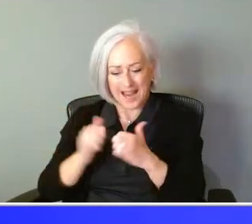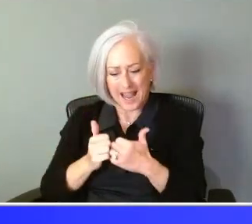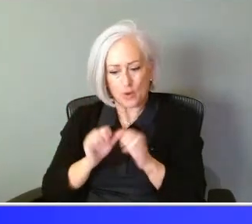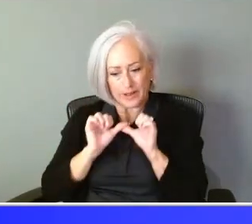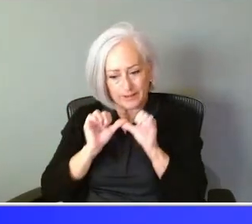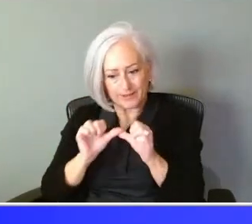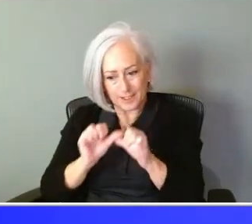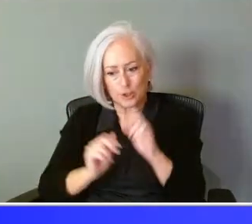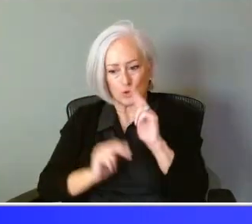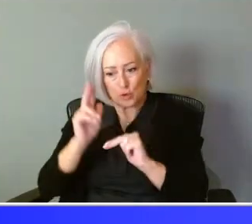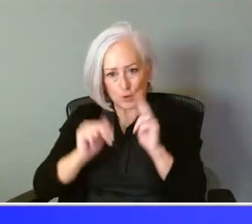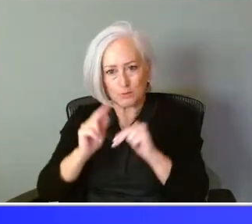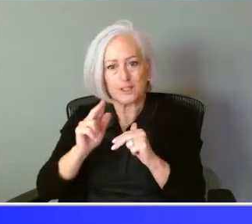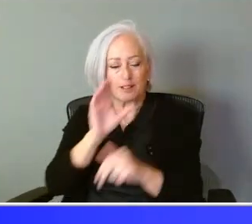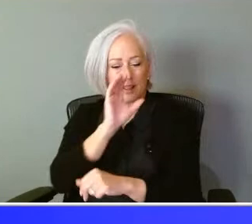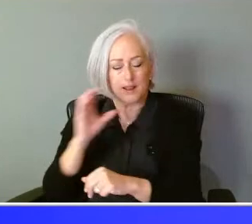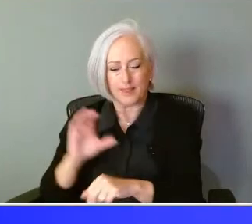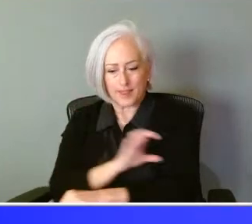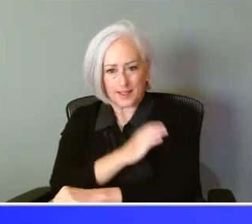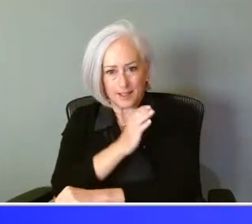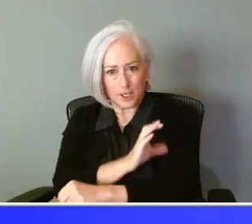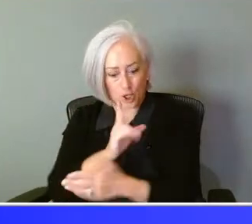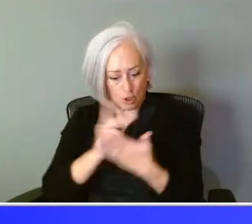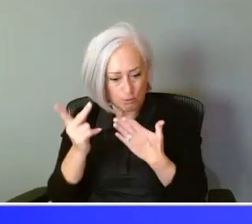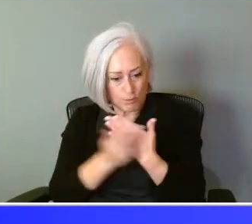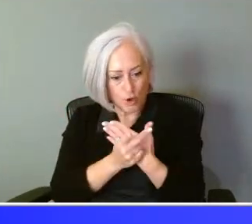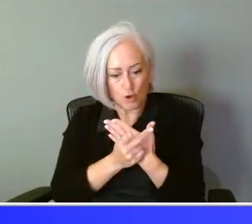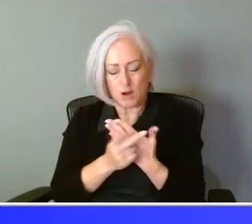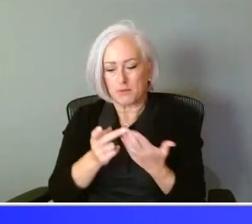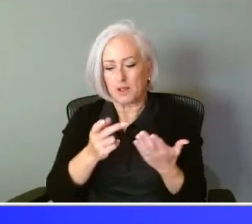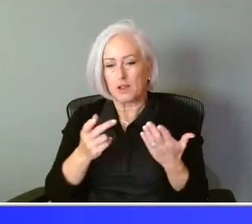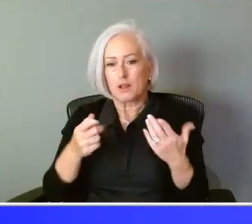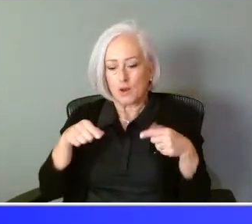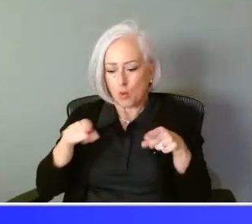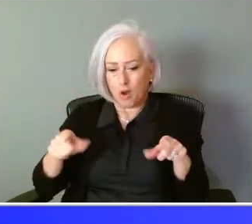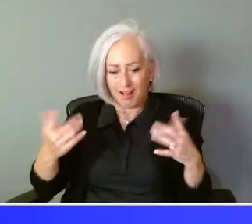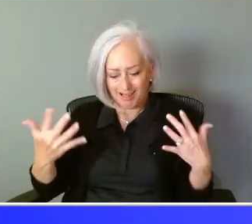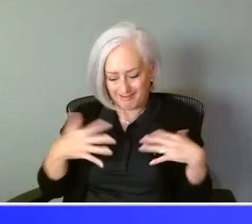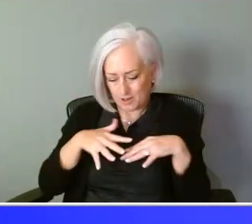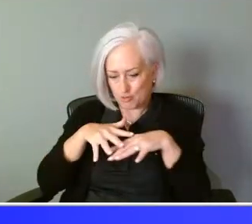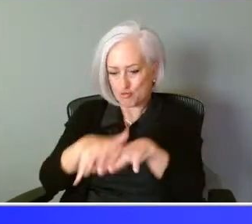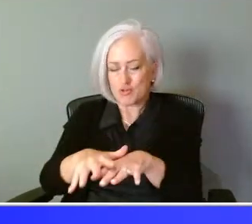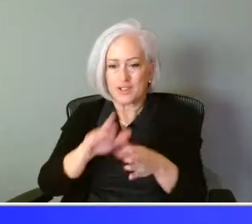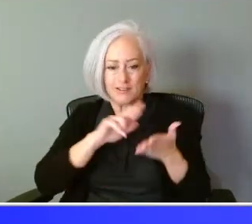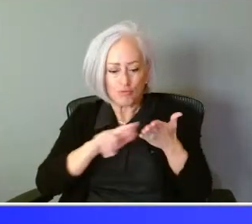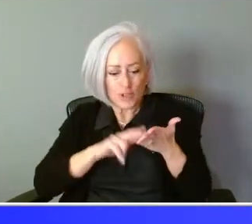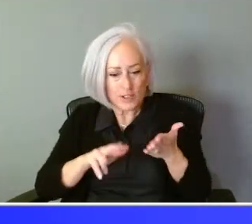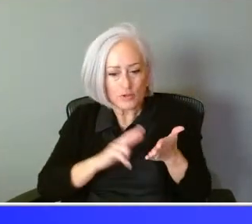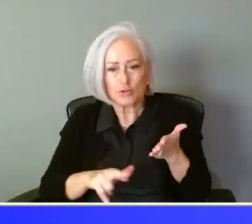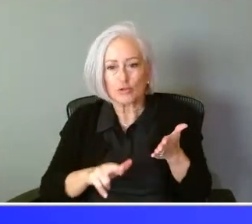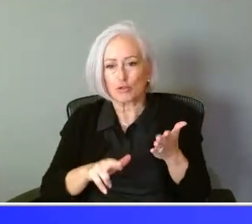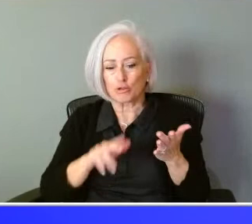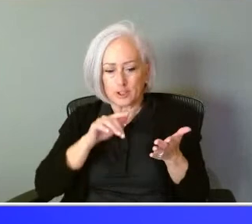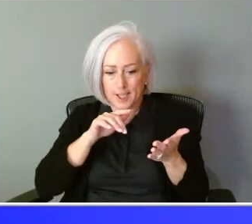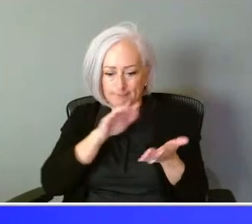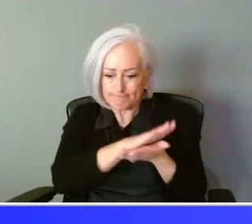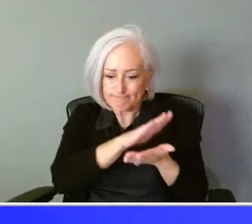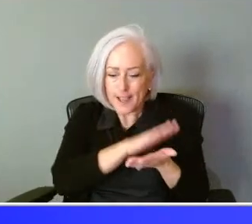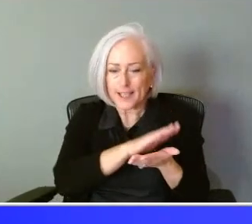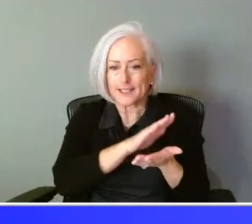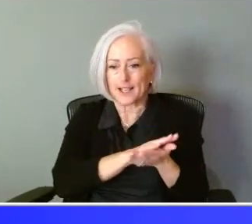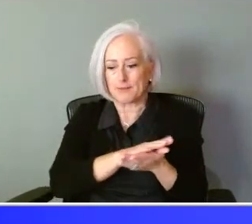clinical program and integrate, world-class research aspects into that clinical